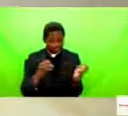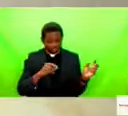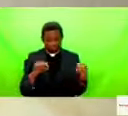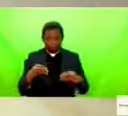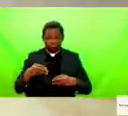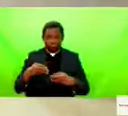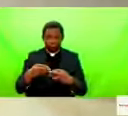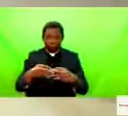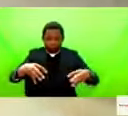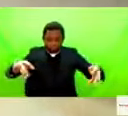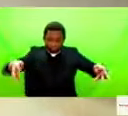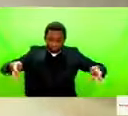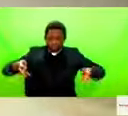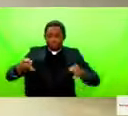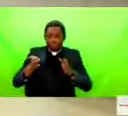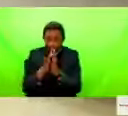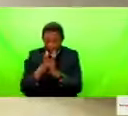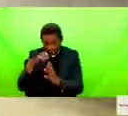our brother.